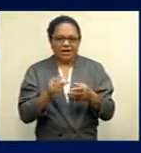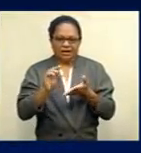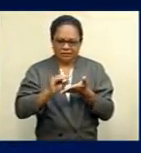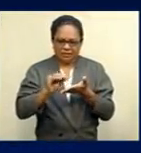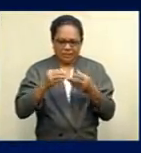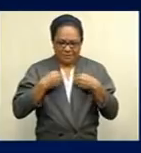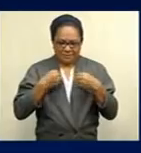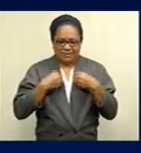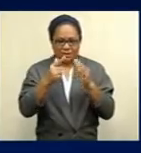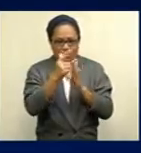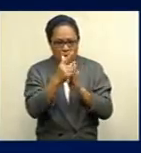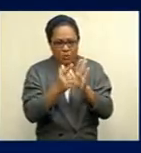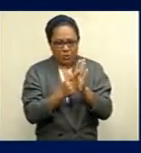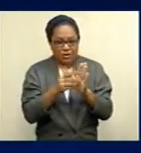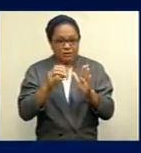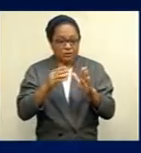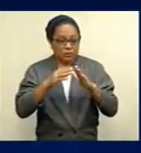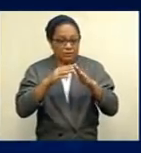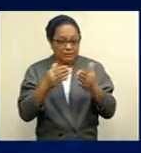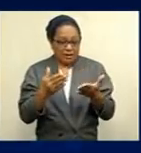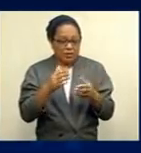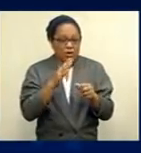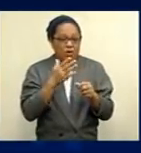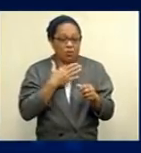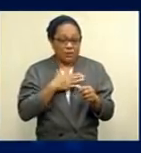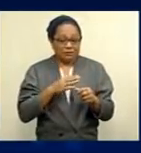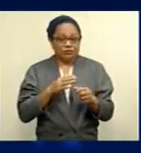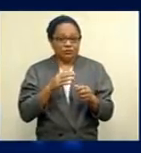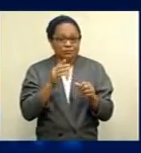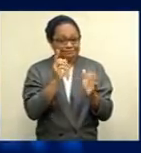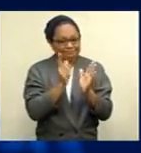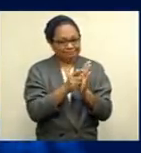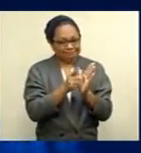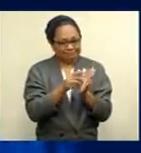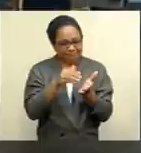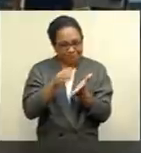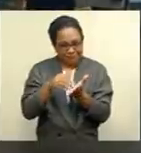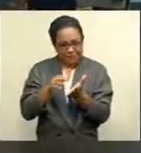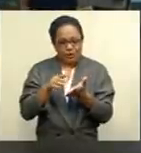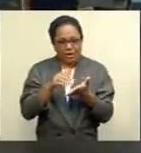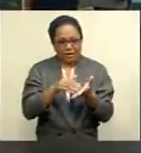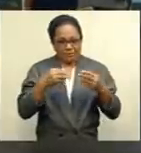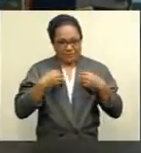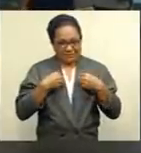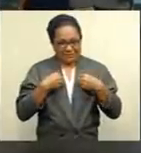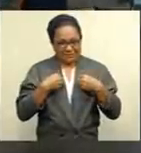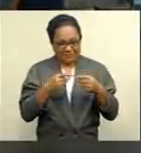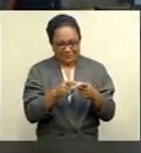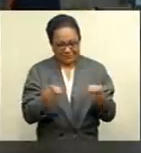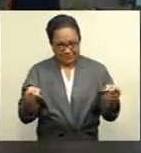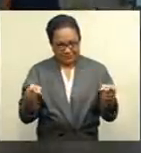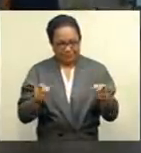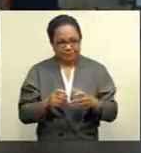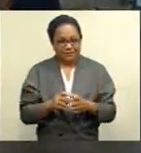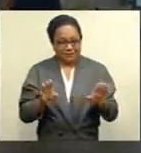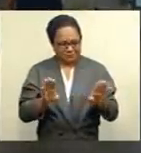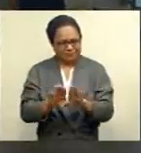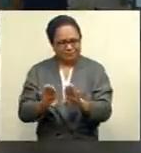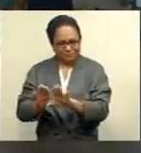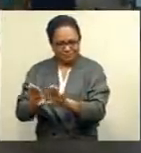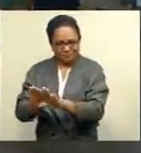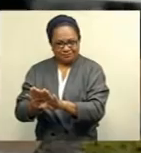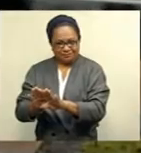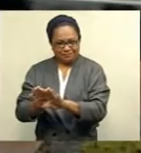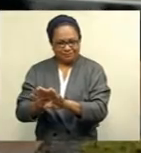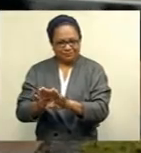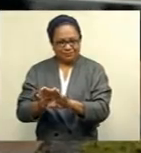approval systems and processes to assist businesses. Ritika Pratap reports. While lockdowns to contain COVID-19 has